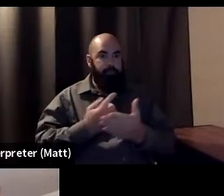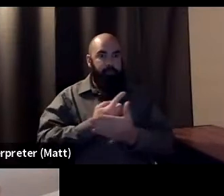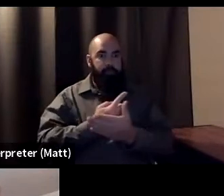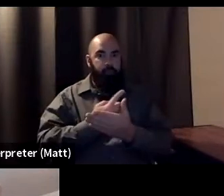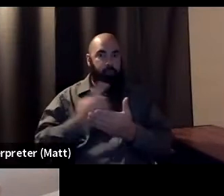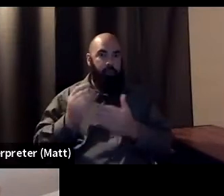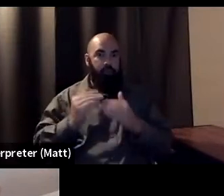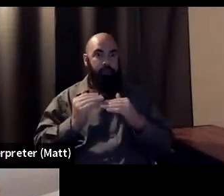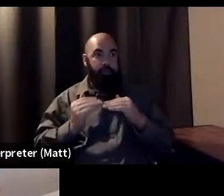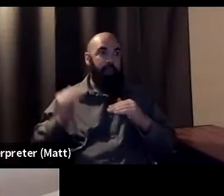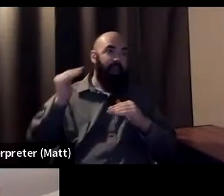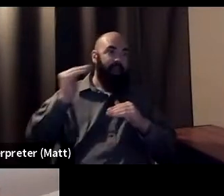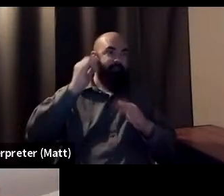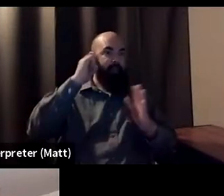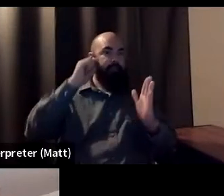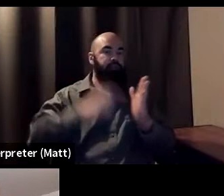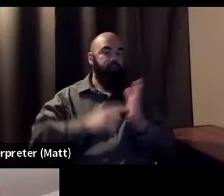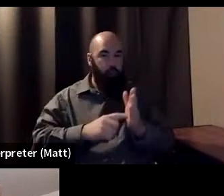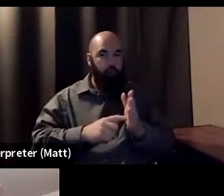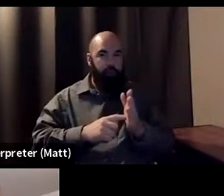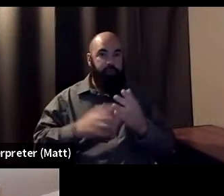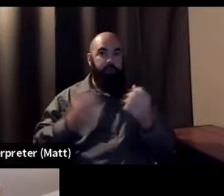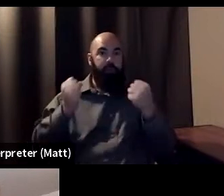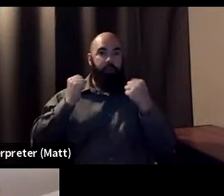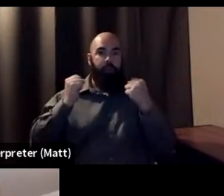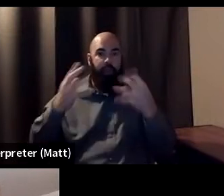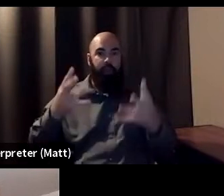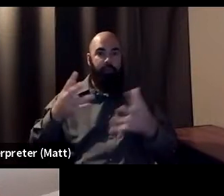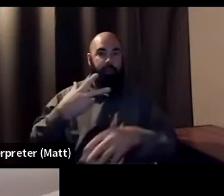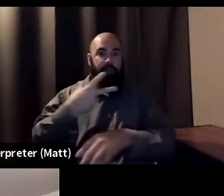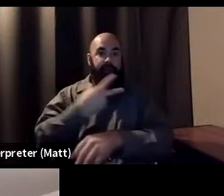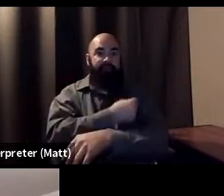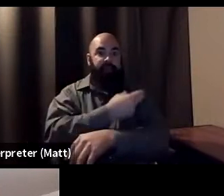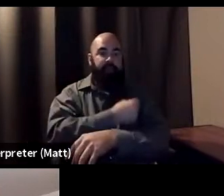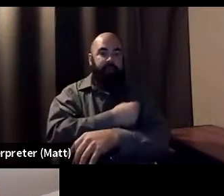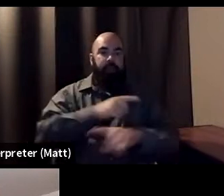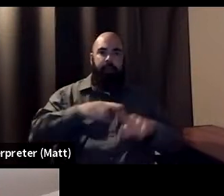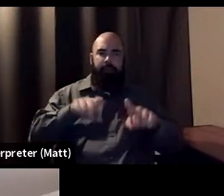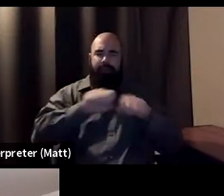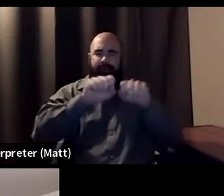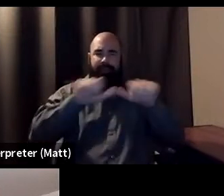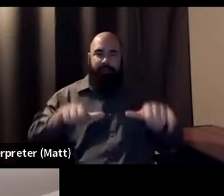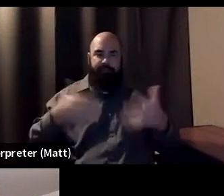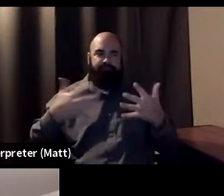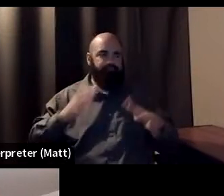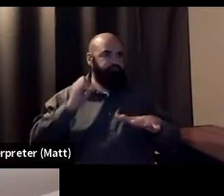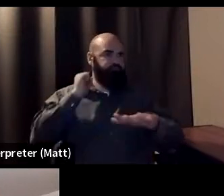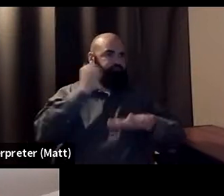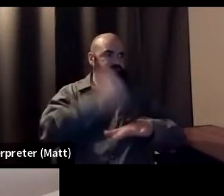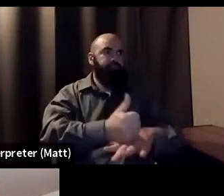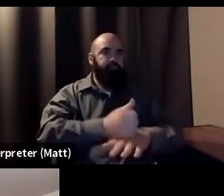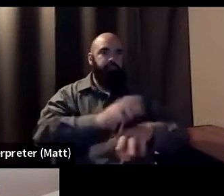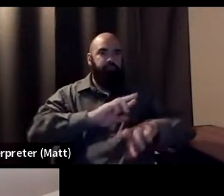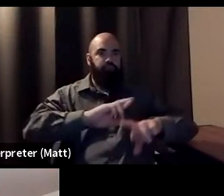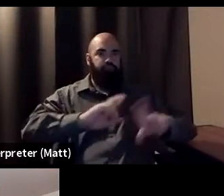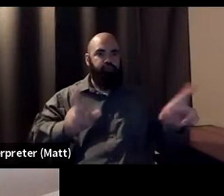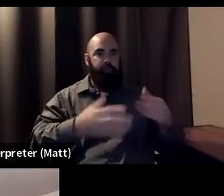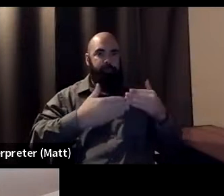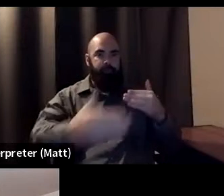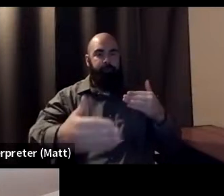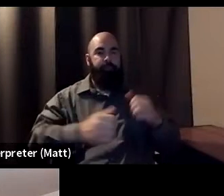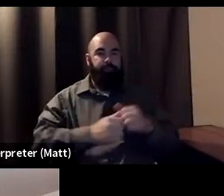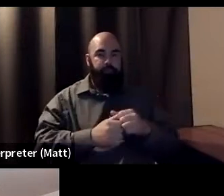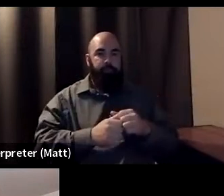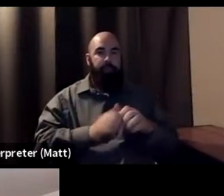that much, about that vaccine volume, and then to have a system that the task force has put in place to be able to locate those